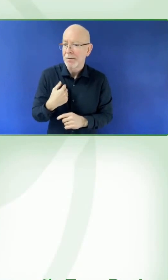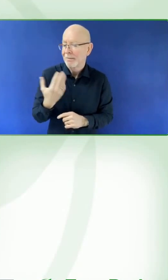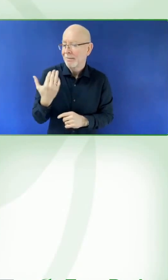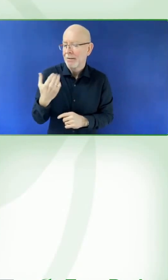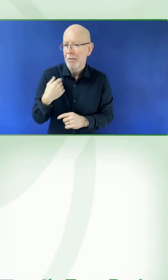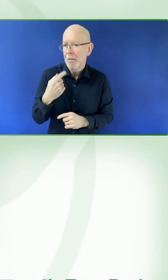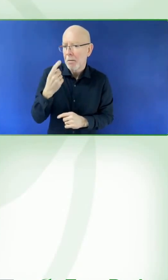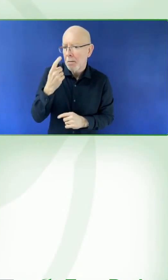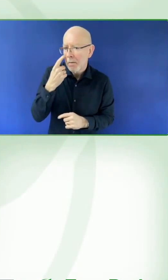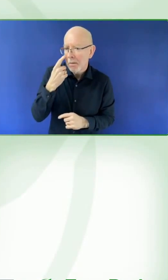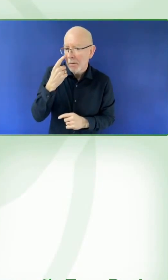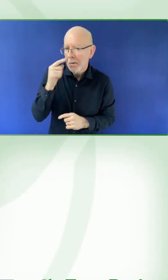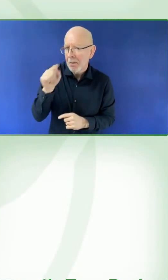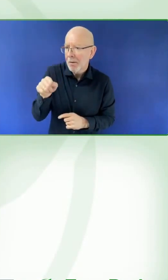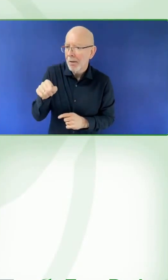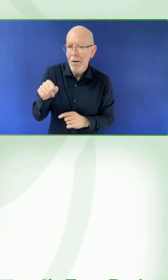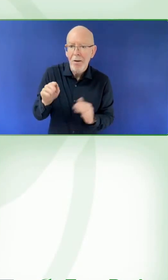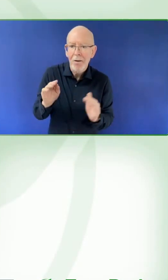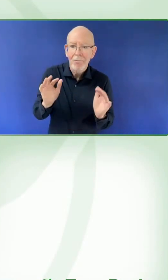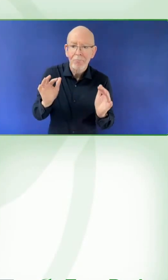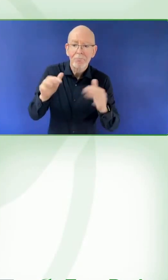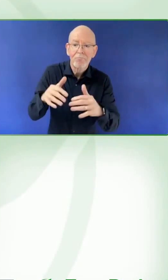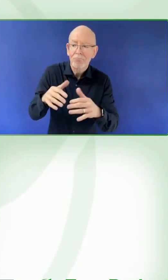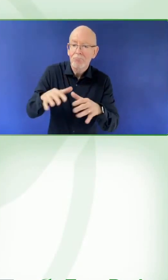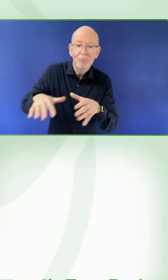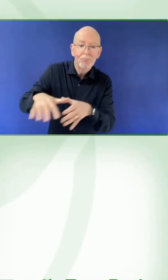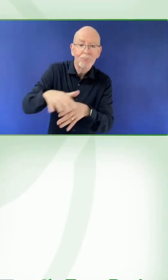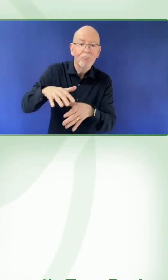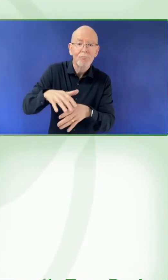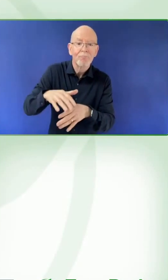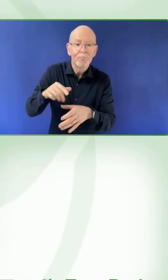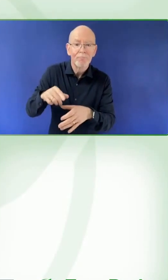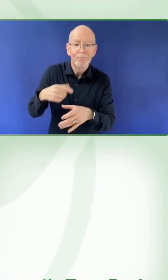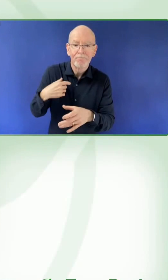they're centered around these kind of things. And I was really worried about,